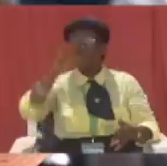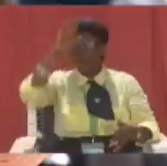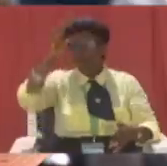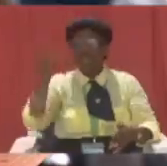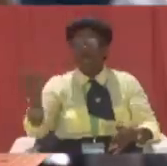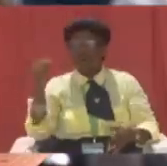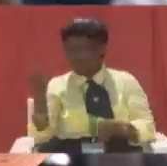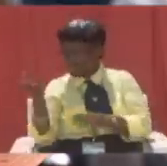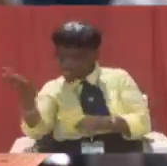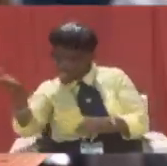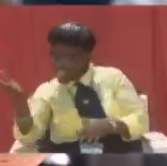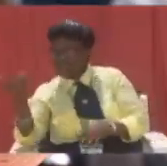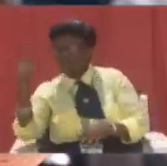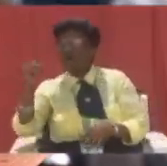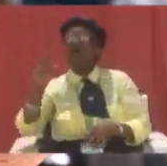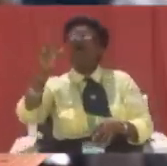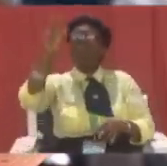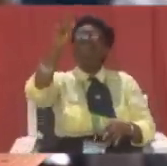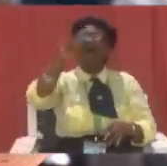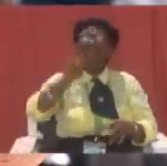for 32 years.